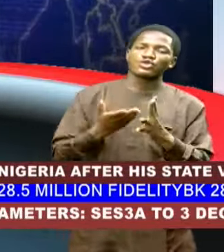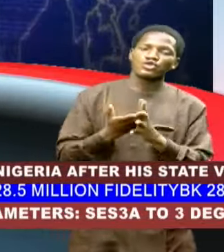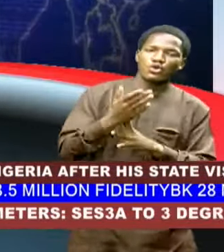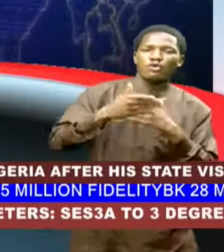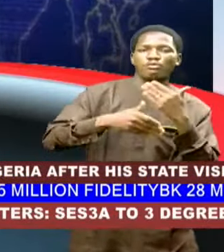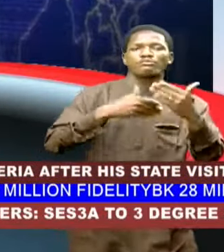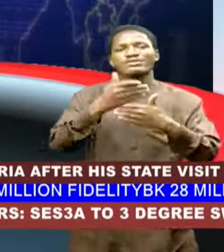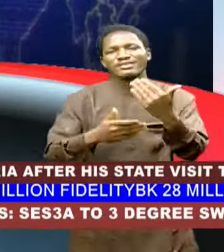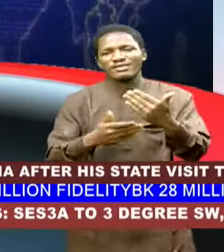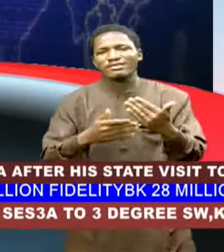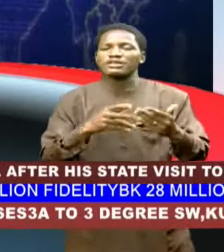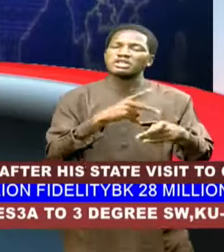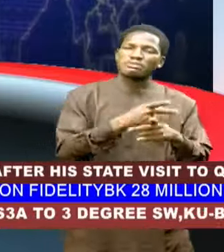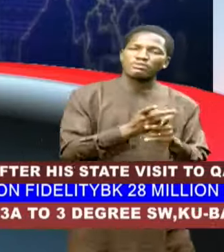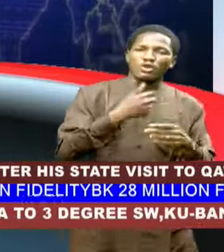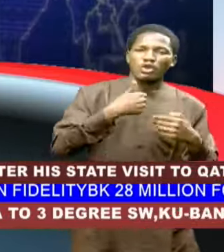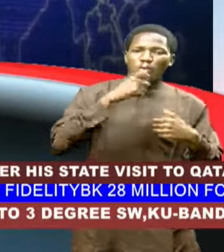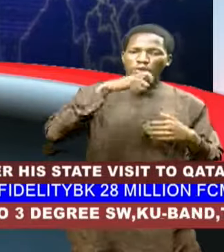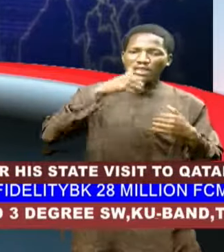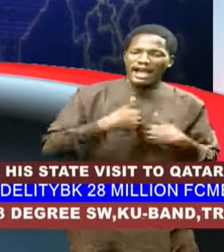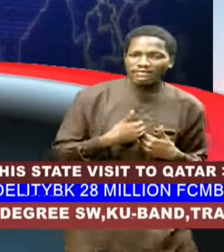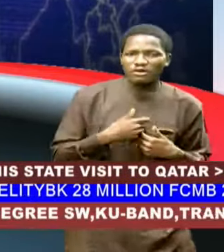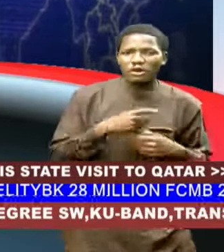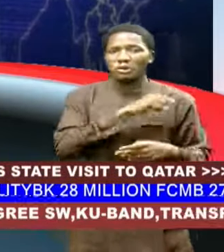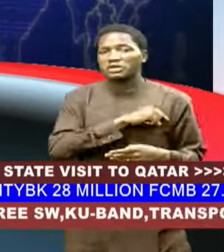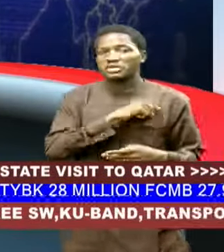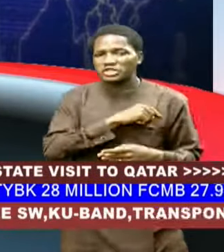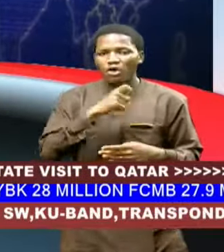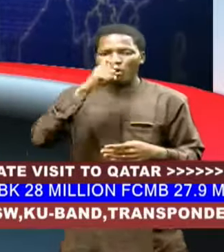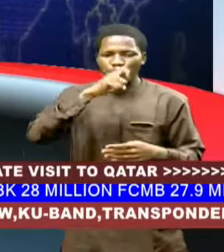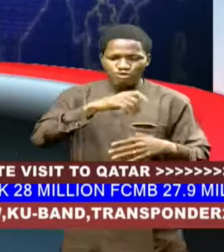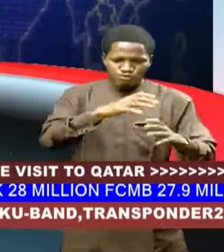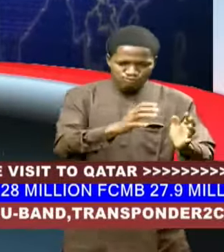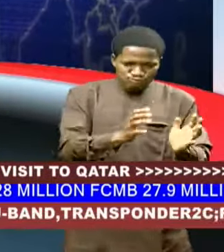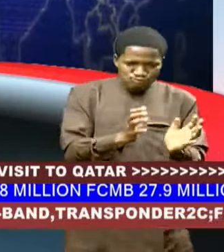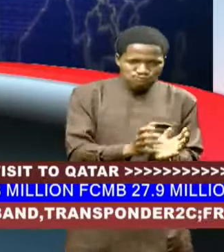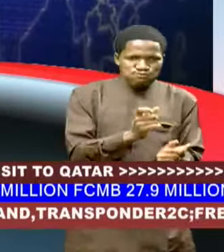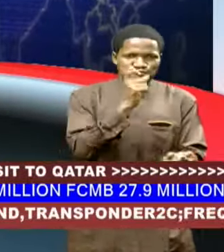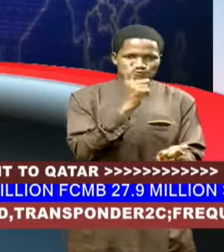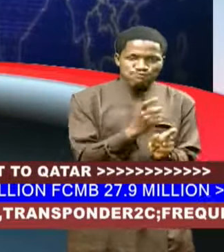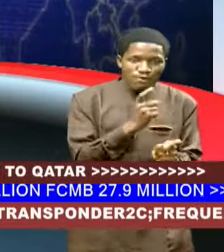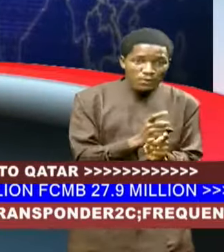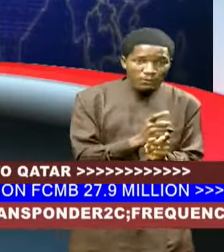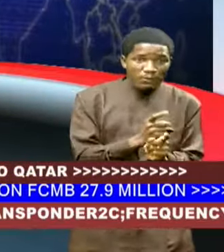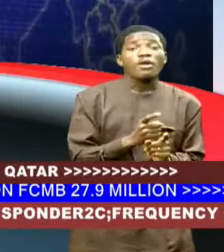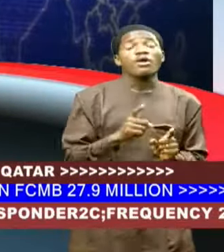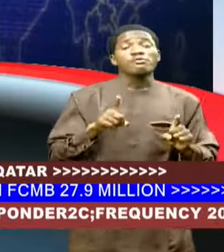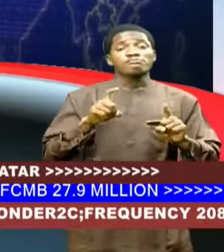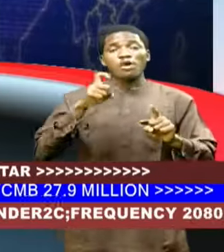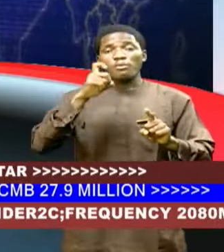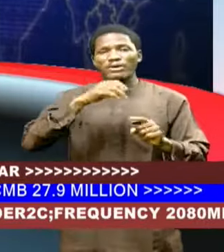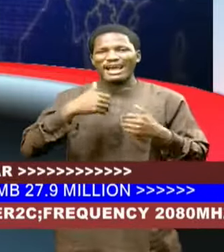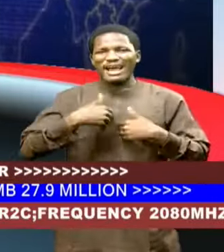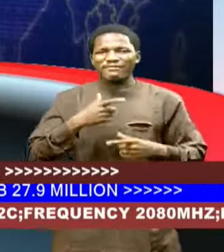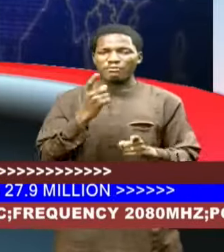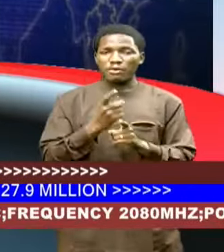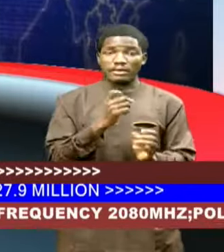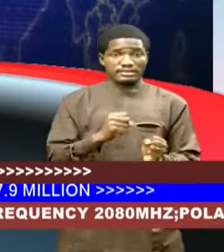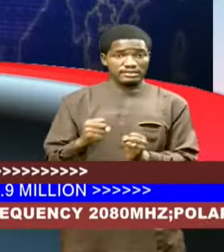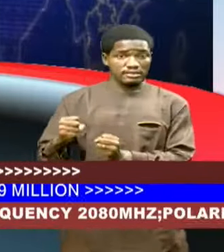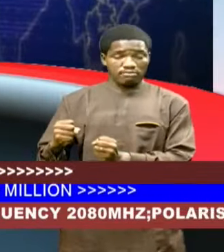products you export. You have to have proper packaging, and you have to have proper system in which will